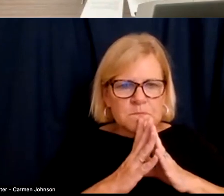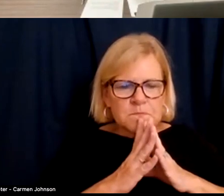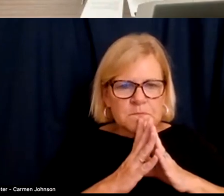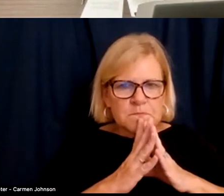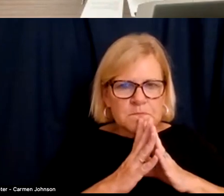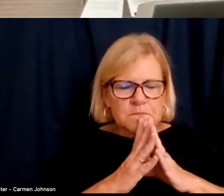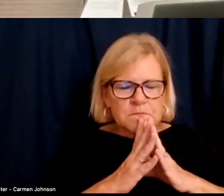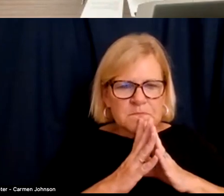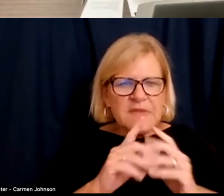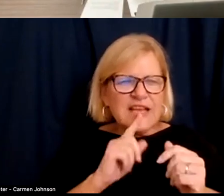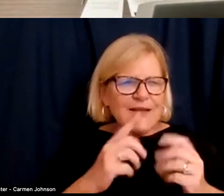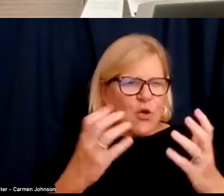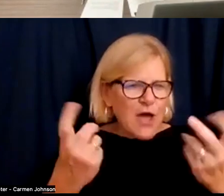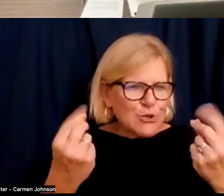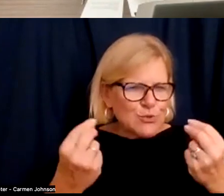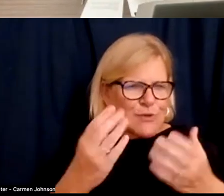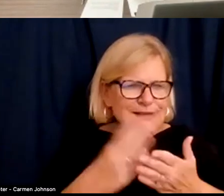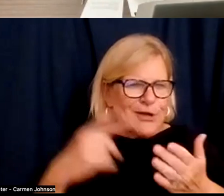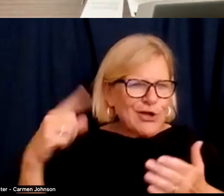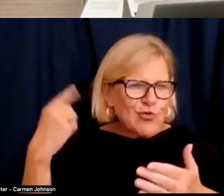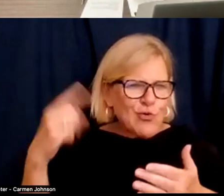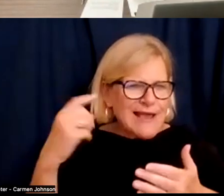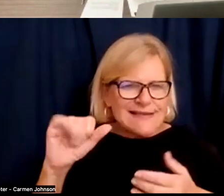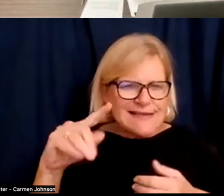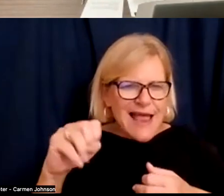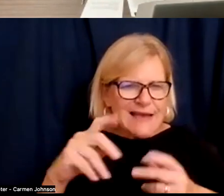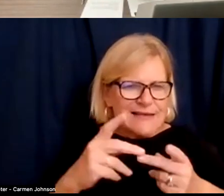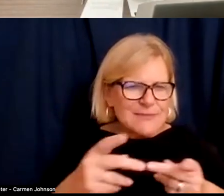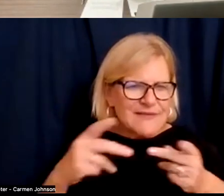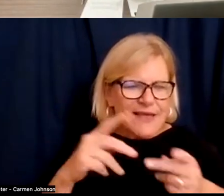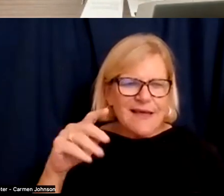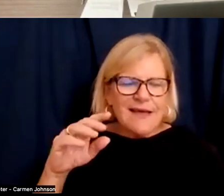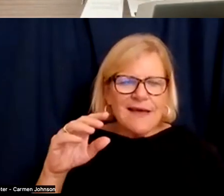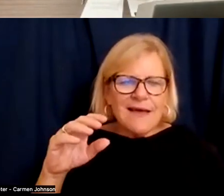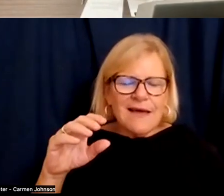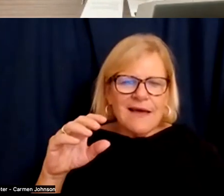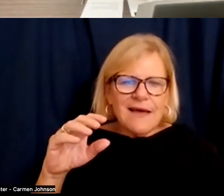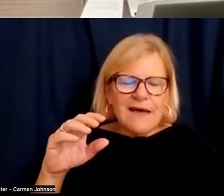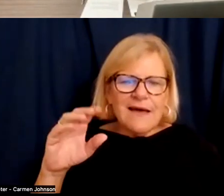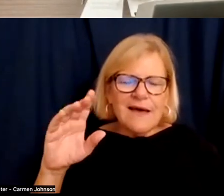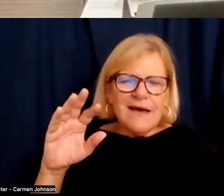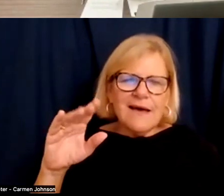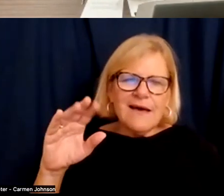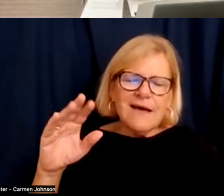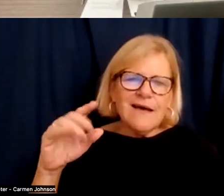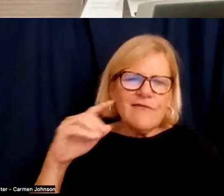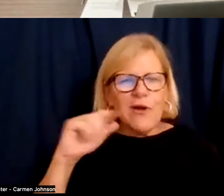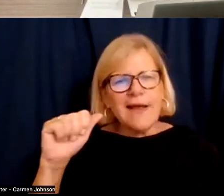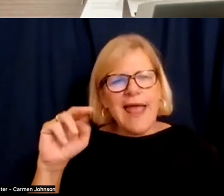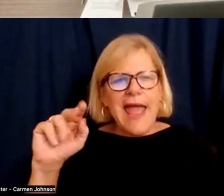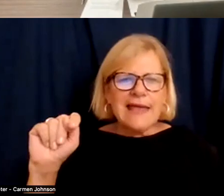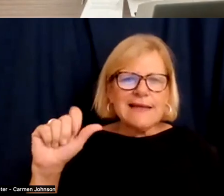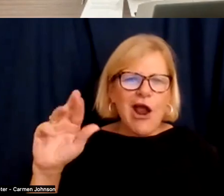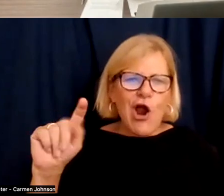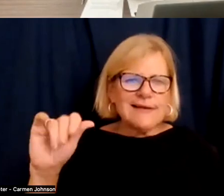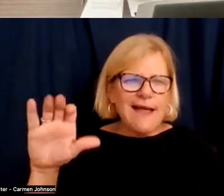I definitely want to do some like crazy site specific Nova Portals performances, like in Antarctica or something, like